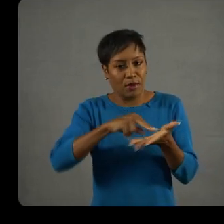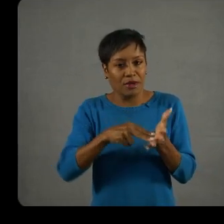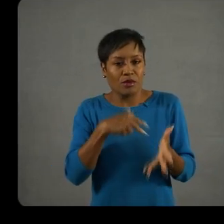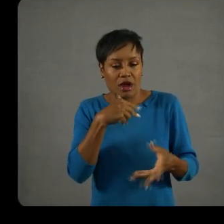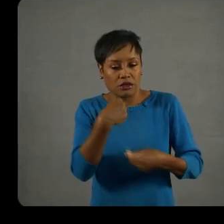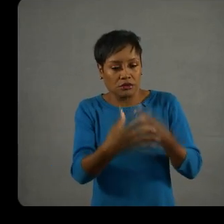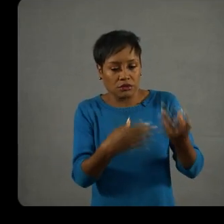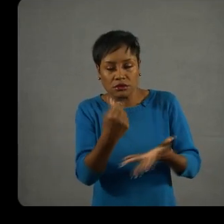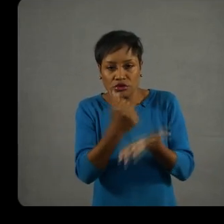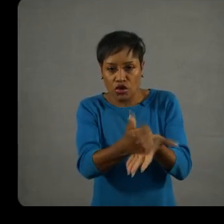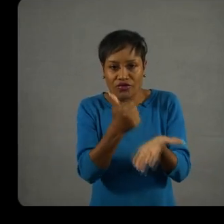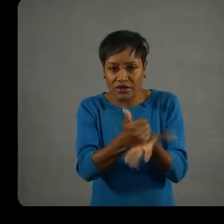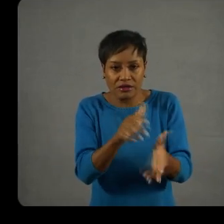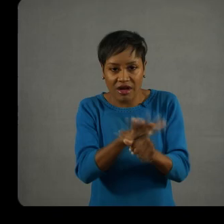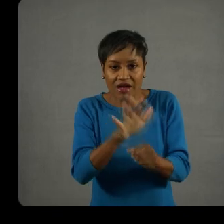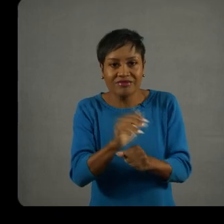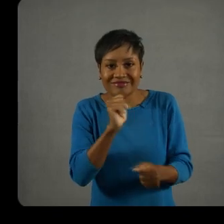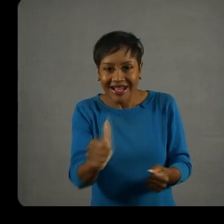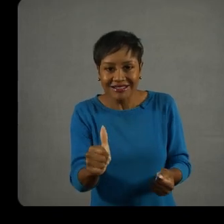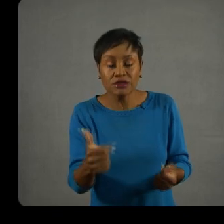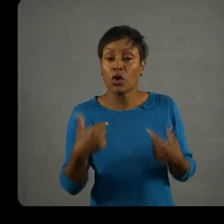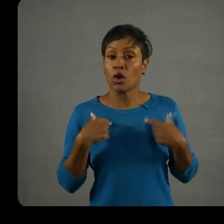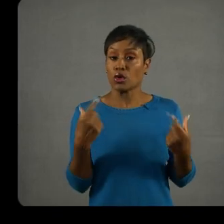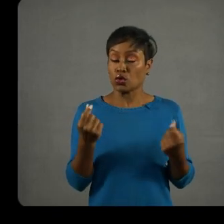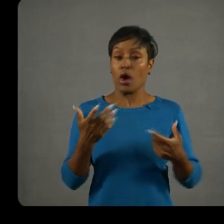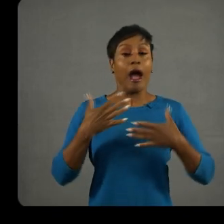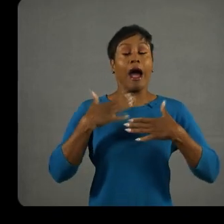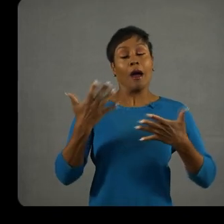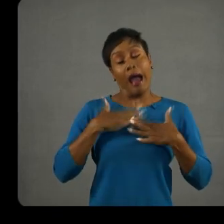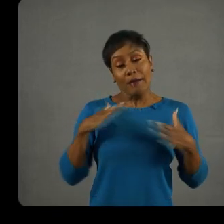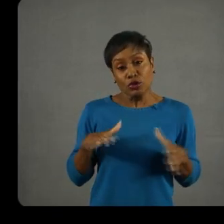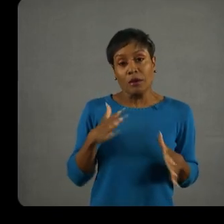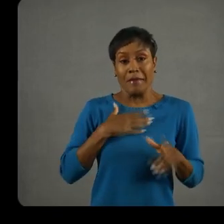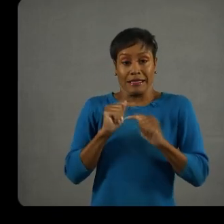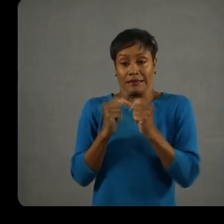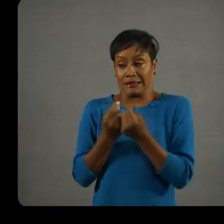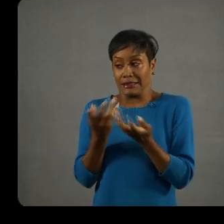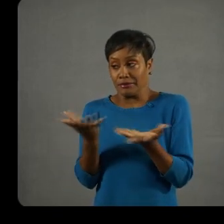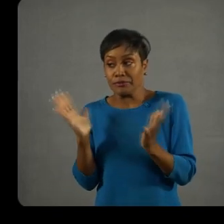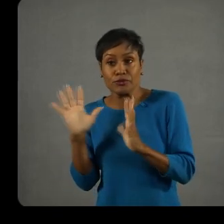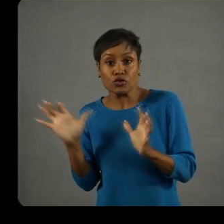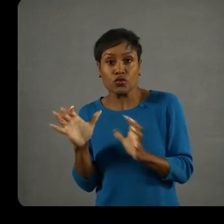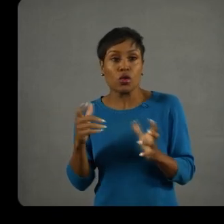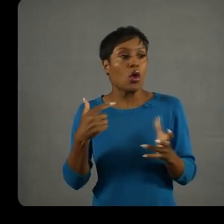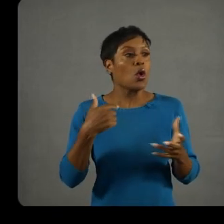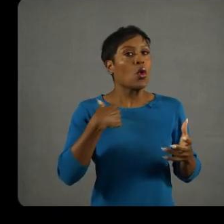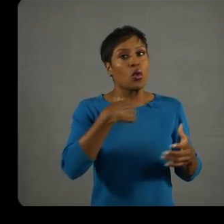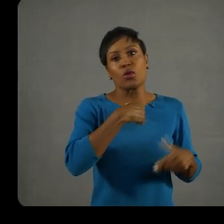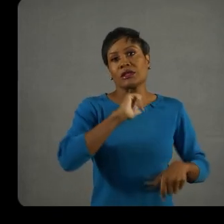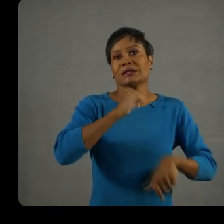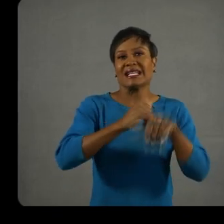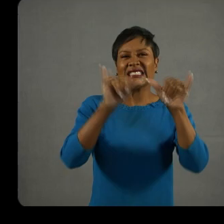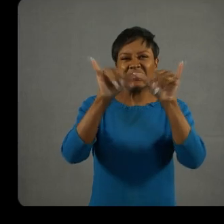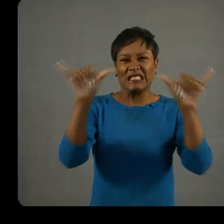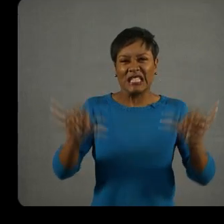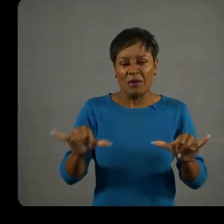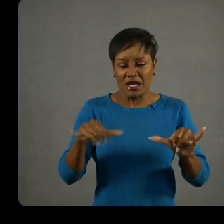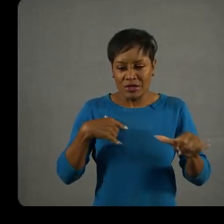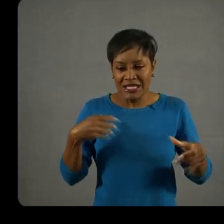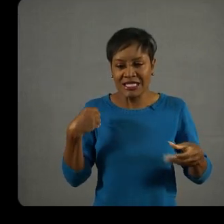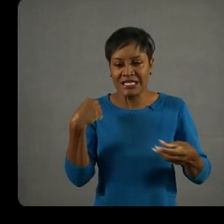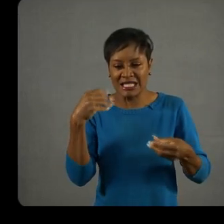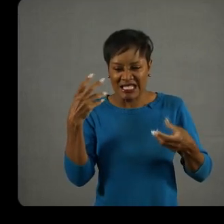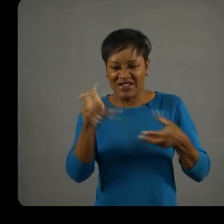enough. And to do that, we need to, what I'm doing and what my team is doing, we're making systemic investments.